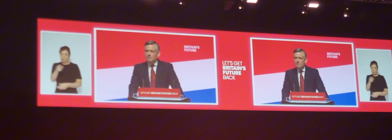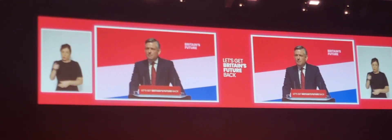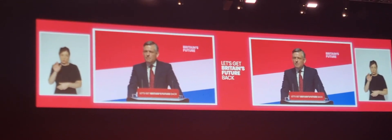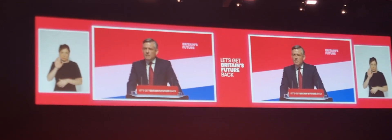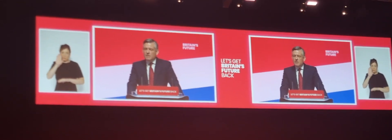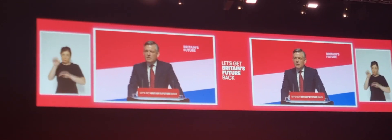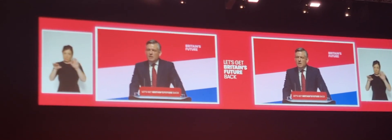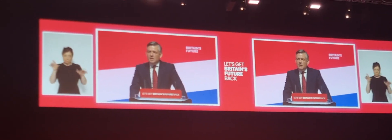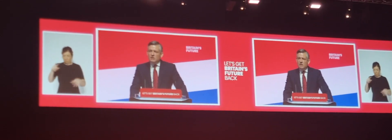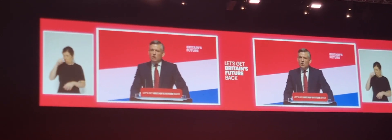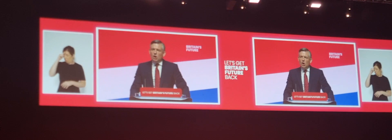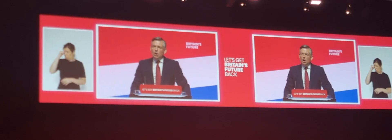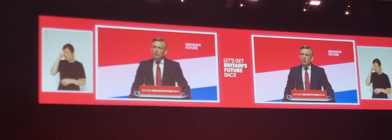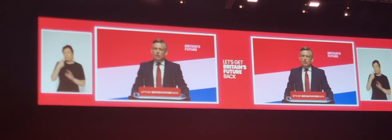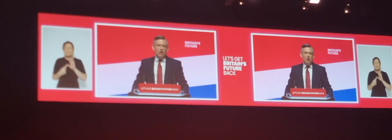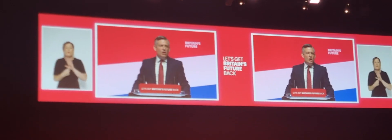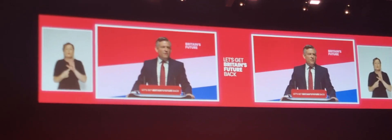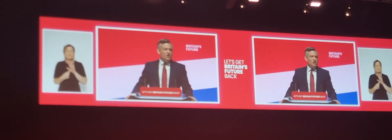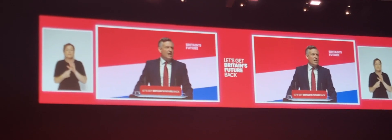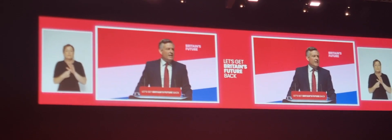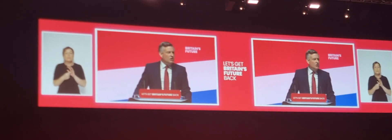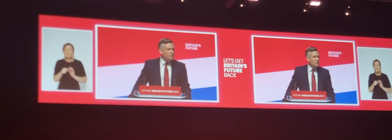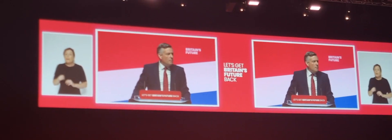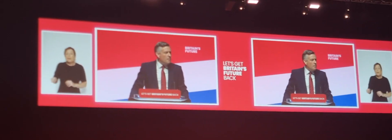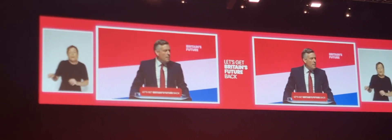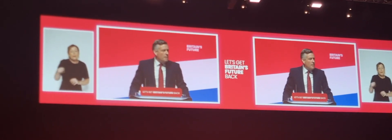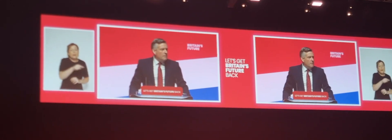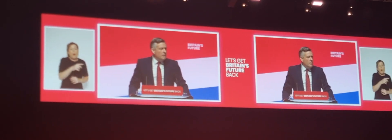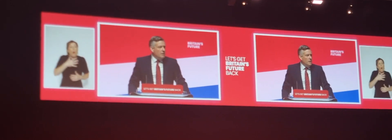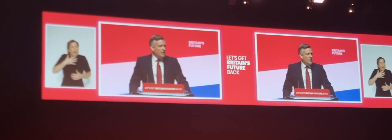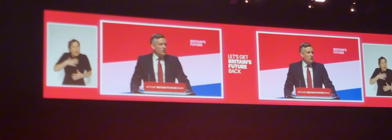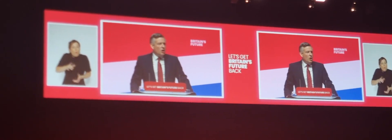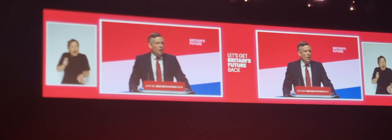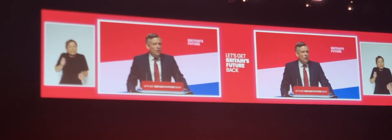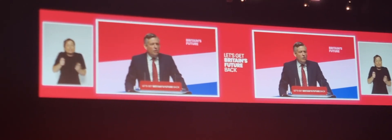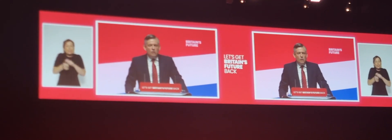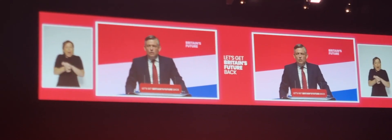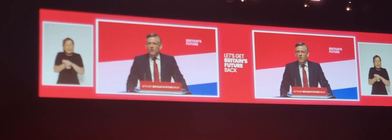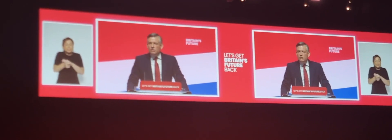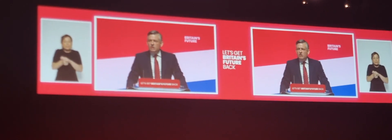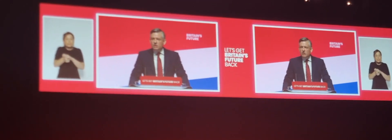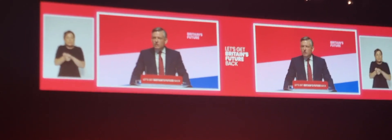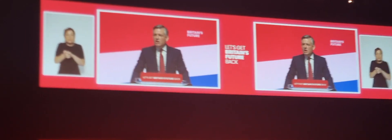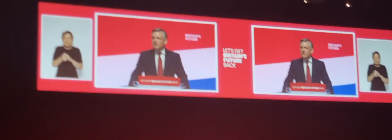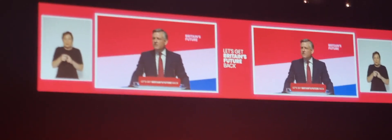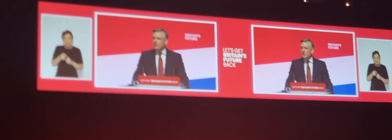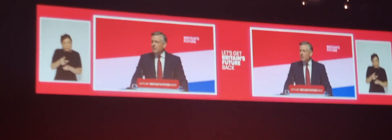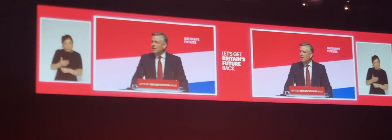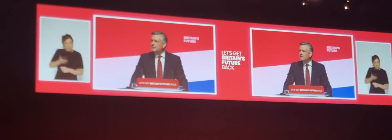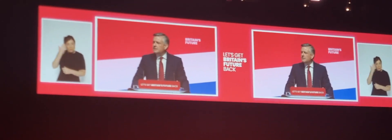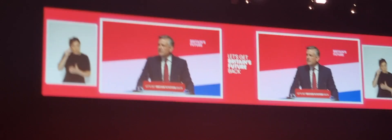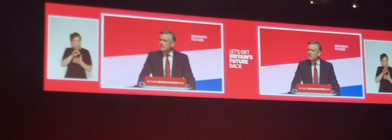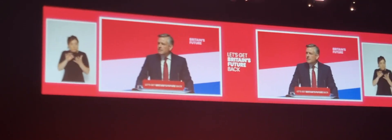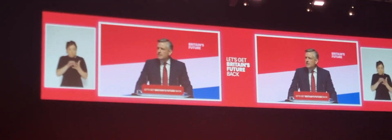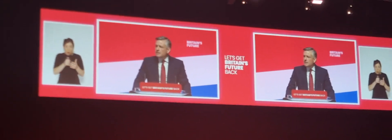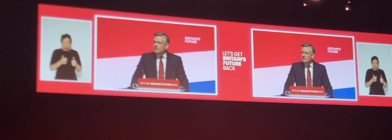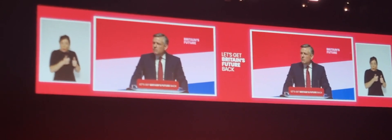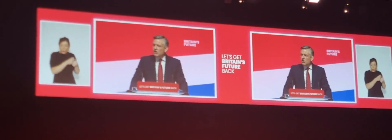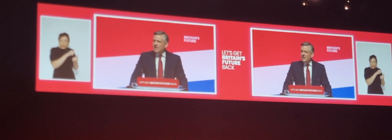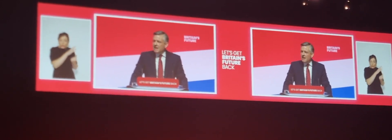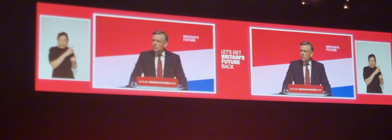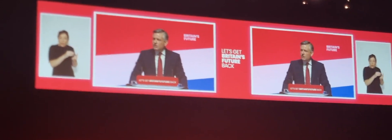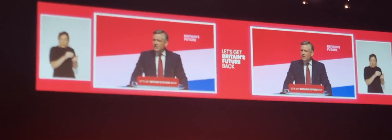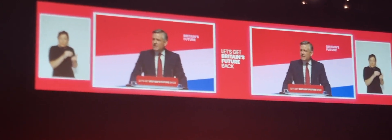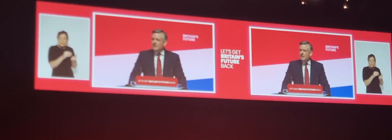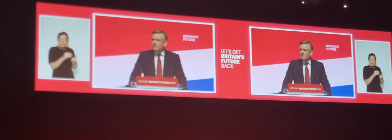clear, that to all who yearn for change, that to all who voted Conservative in the past,